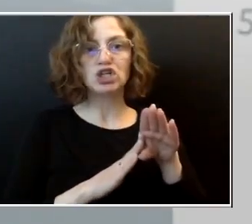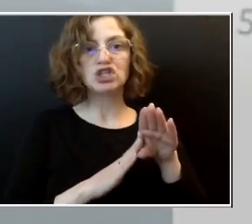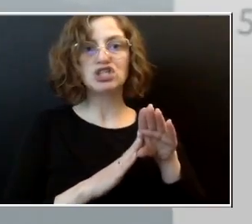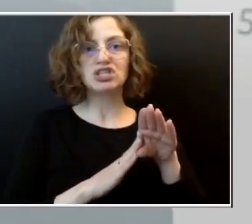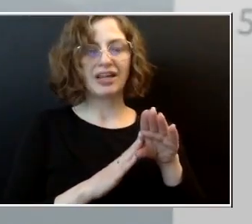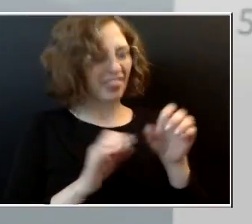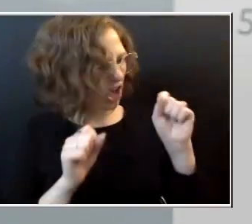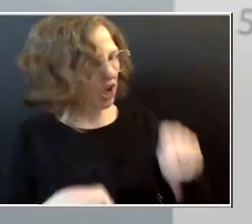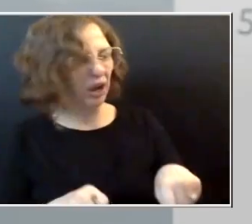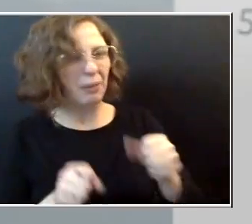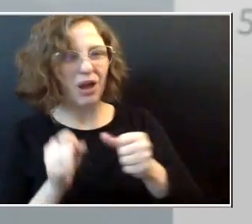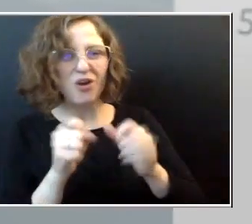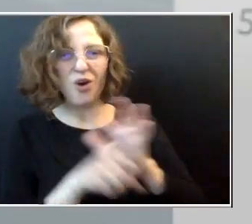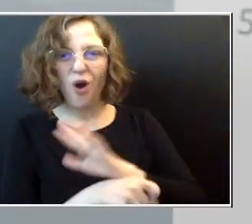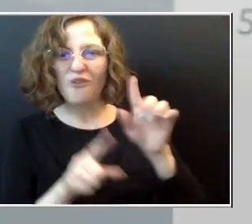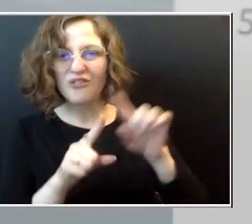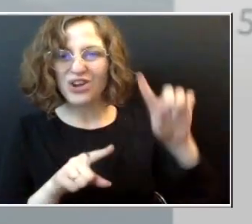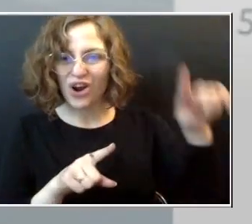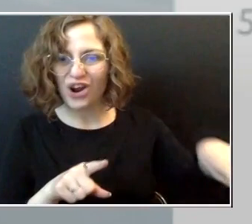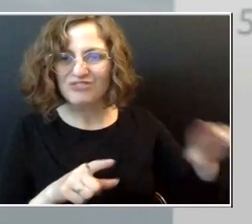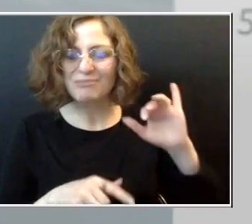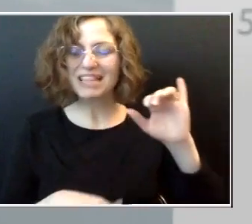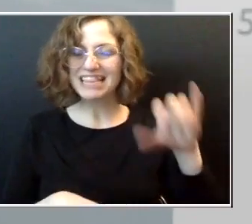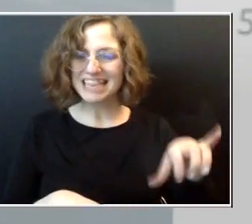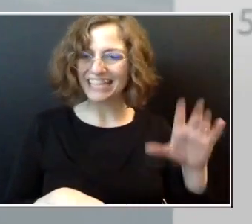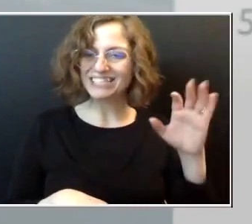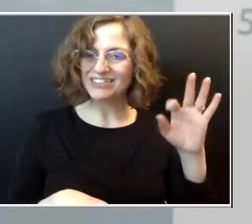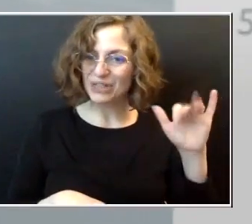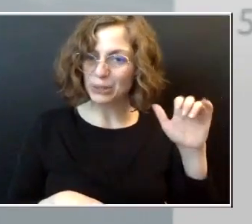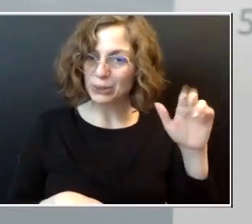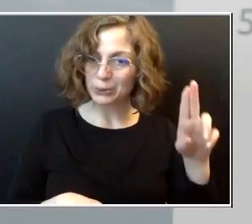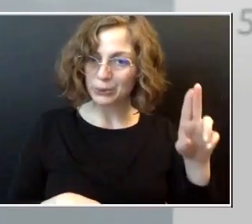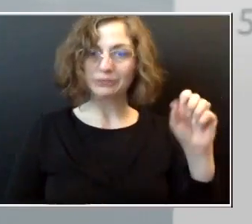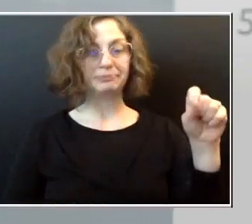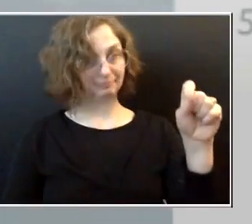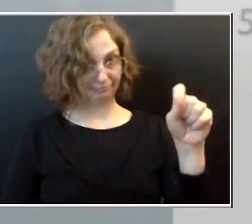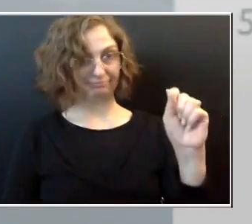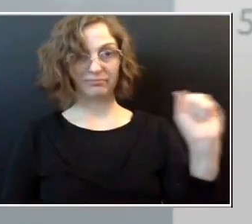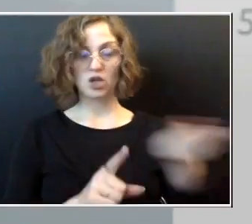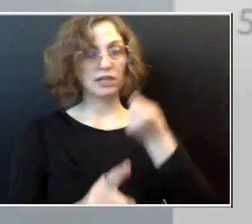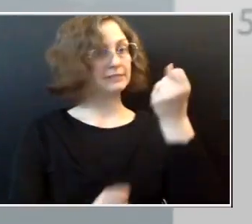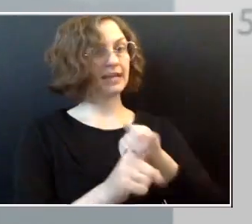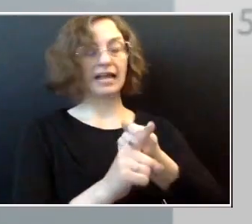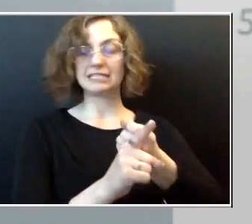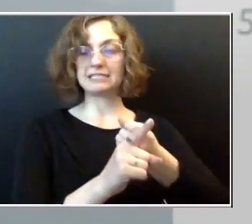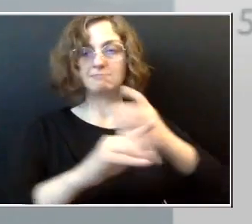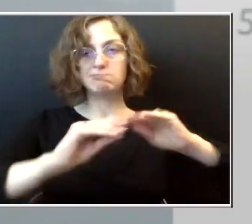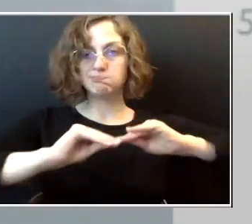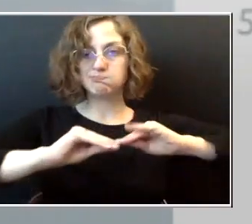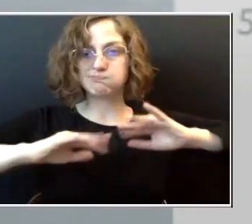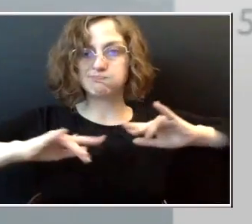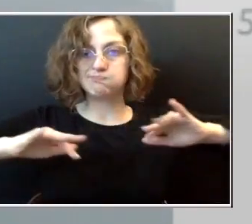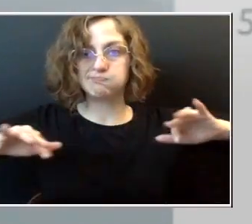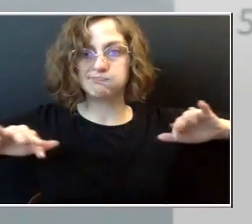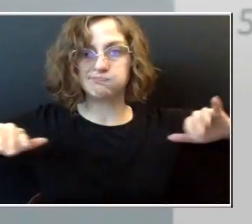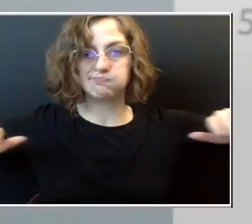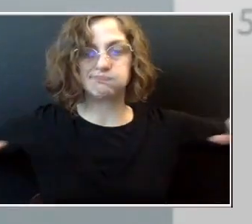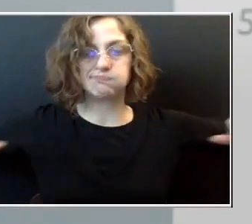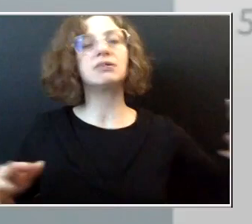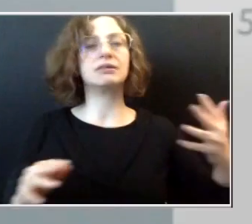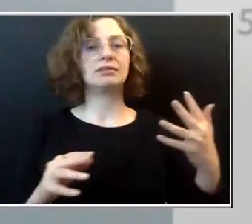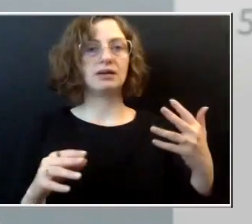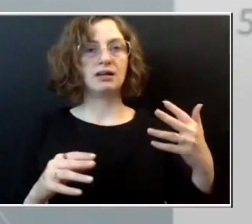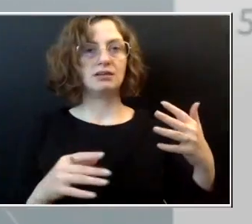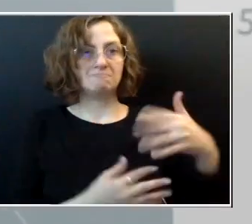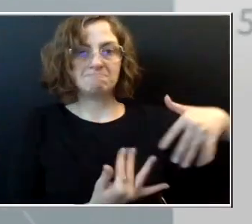there, but it's really a flu death curve in New York City. Just hits all at once, spreads quickly through an urban population. We've seen this again